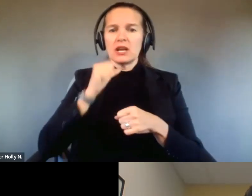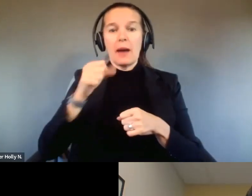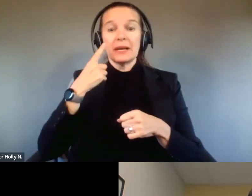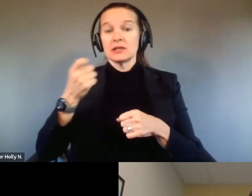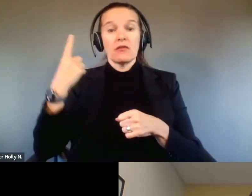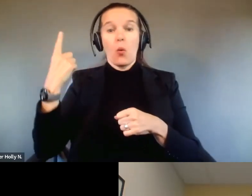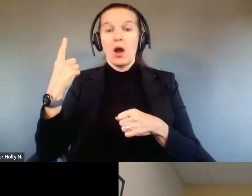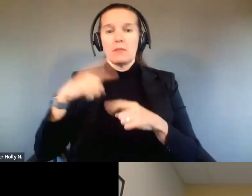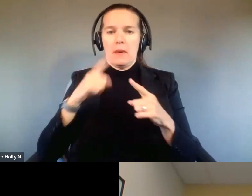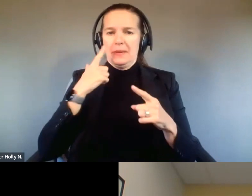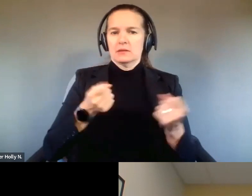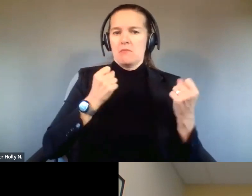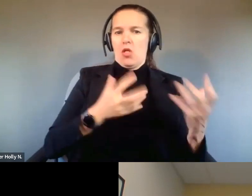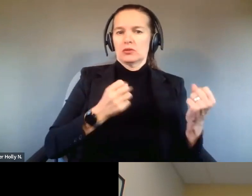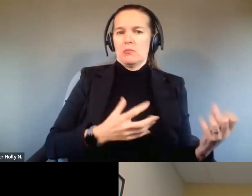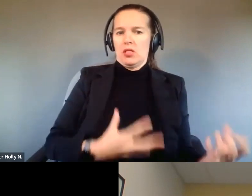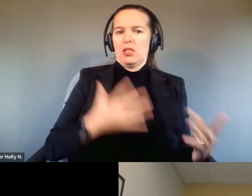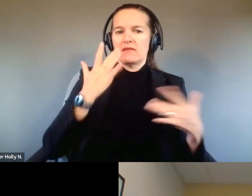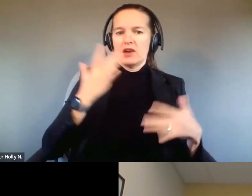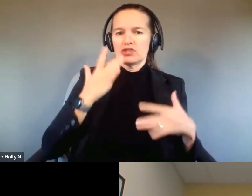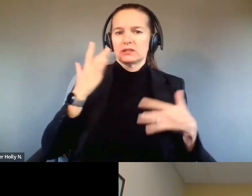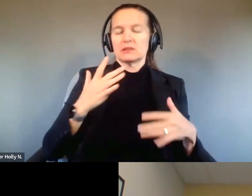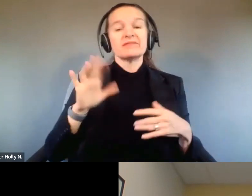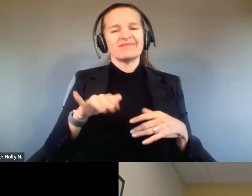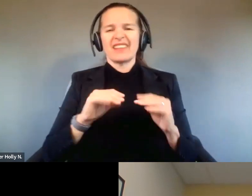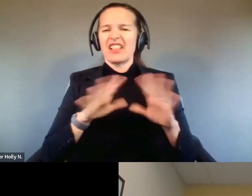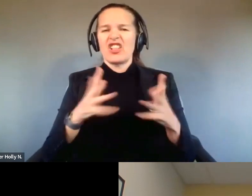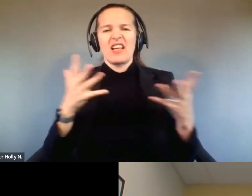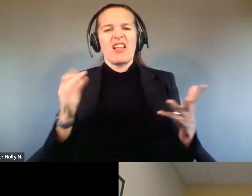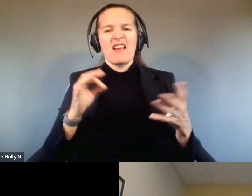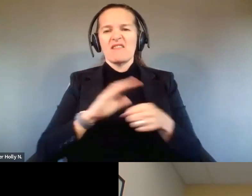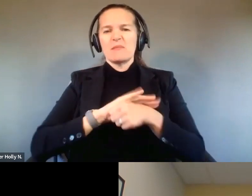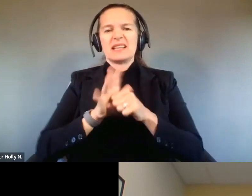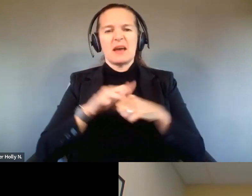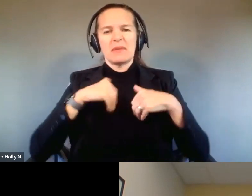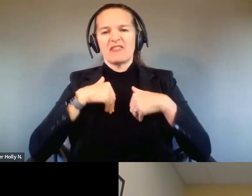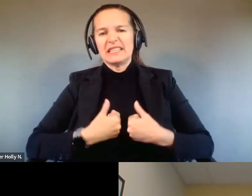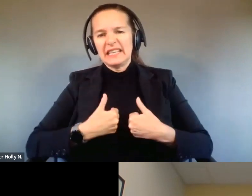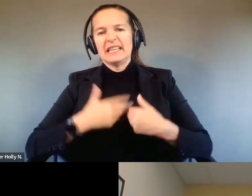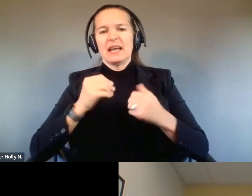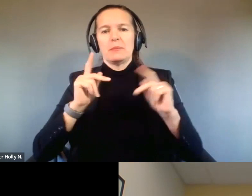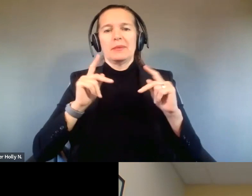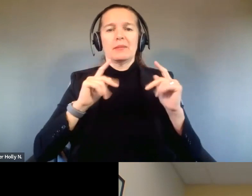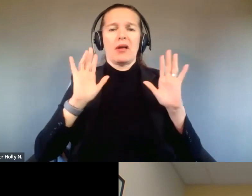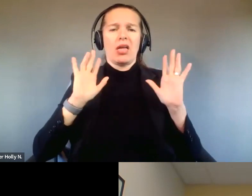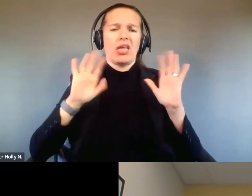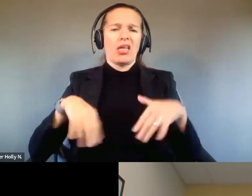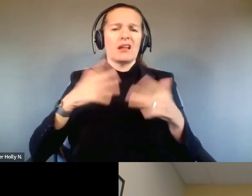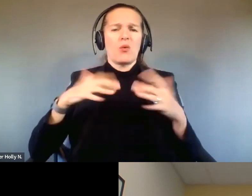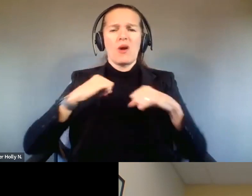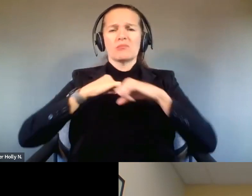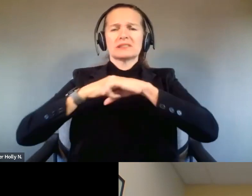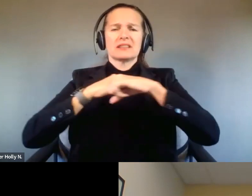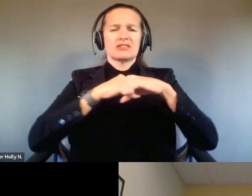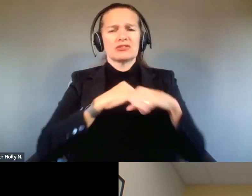Yeah. Well, that's really interesting. I mean, clearly there's a lot of pandemic fatigue out there, and we're dropping our guard a little bit, but